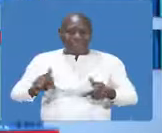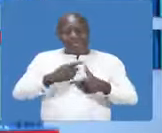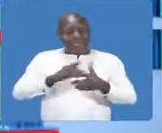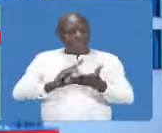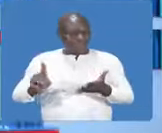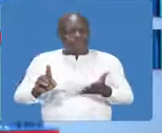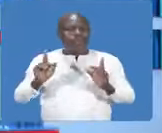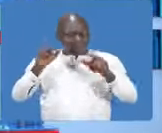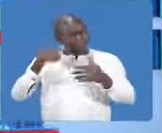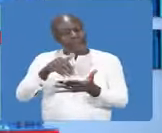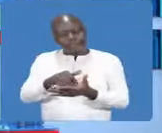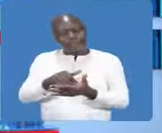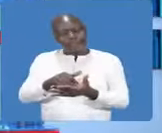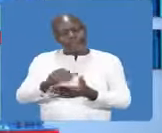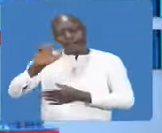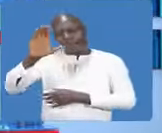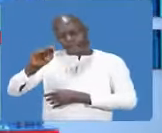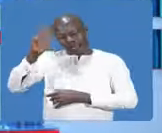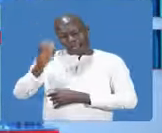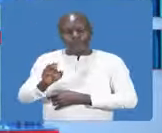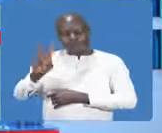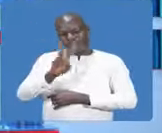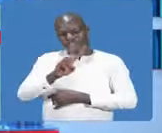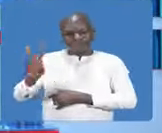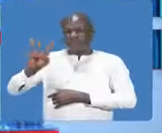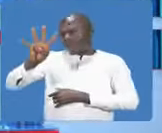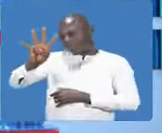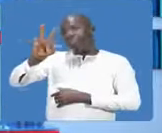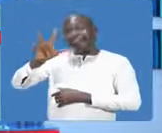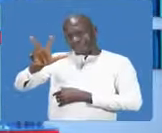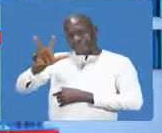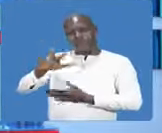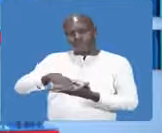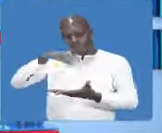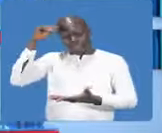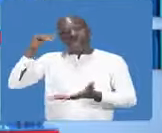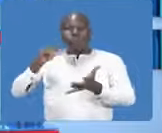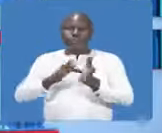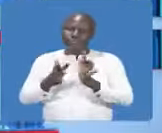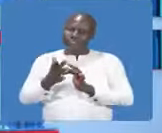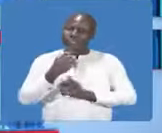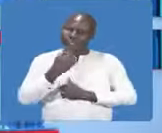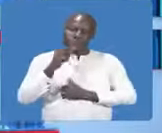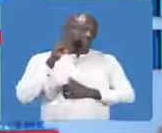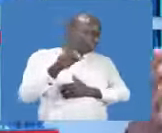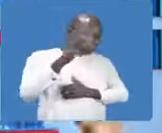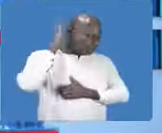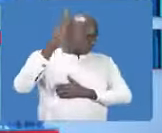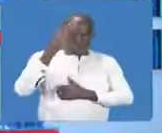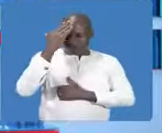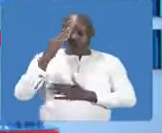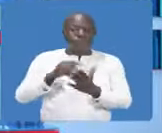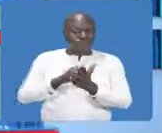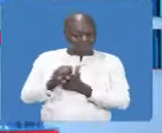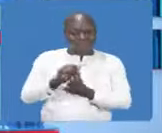about unche bio na e beduru Acts chapter 2 verse number 43 ye wra Jesus said, and you shall know